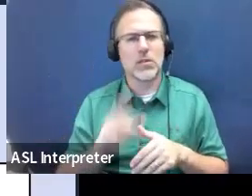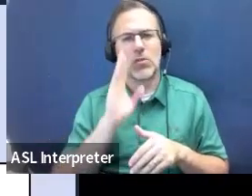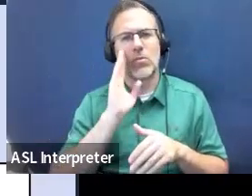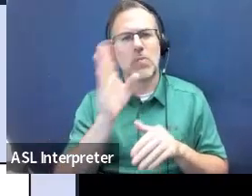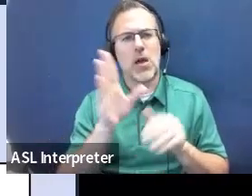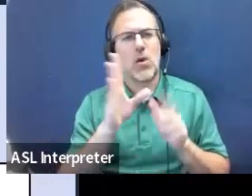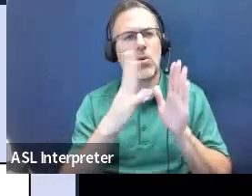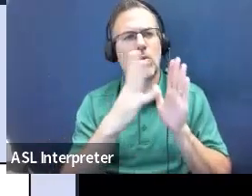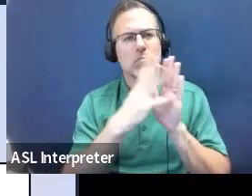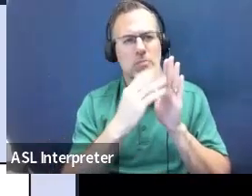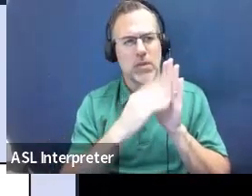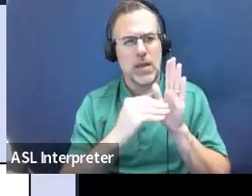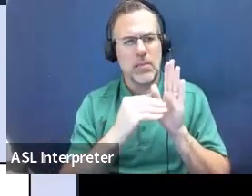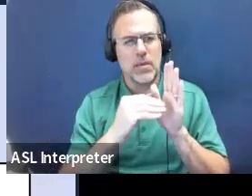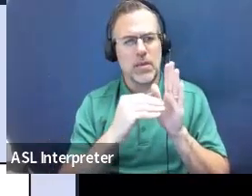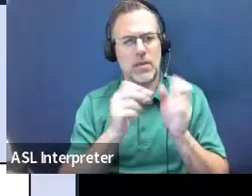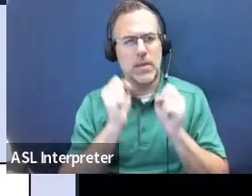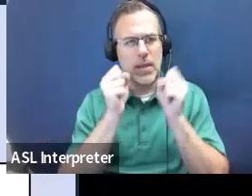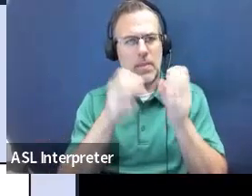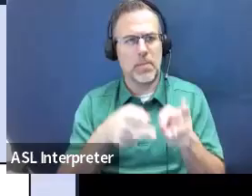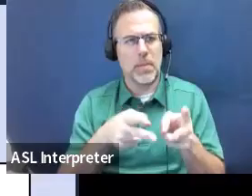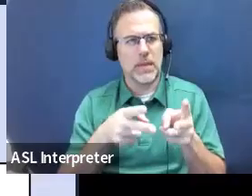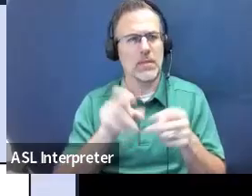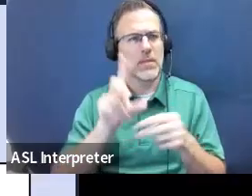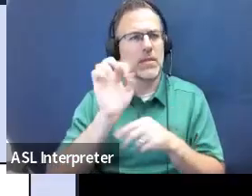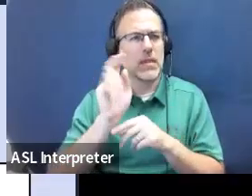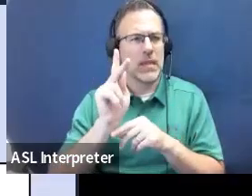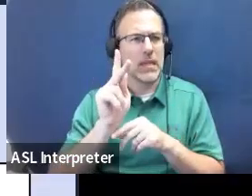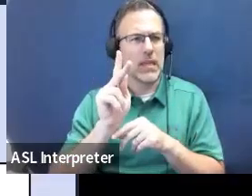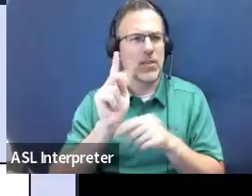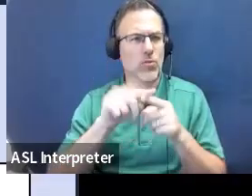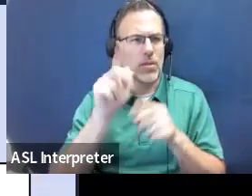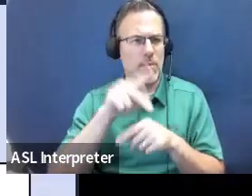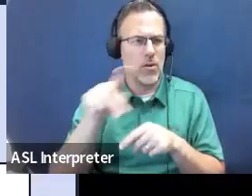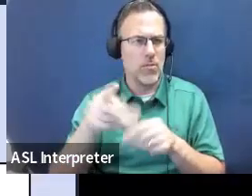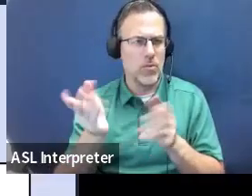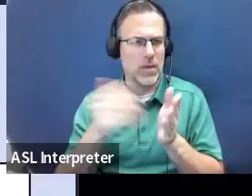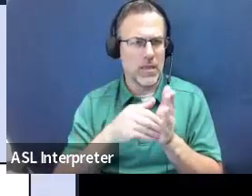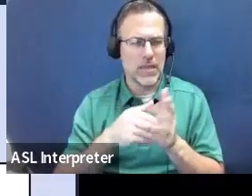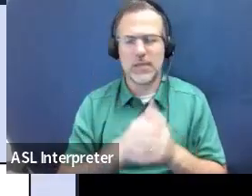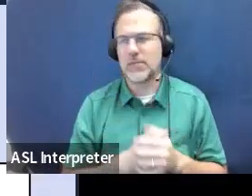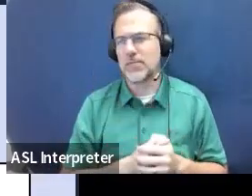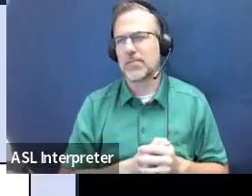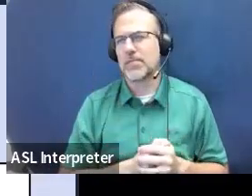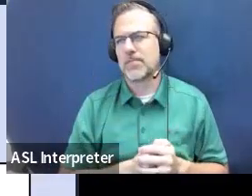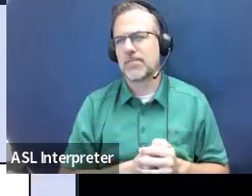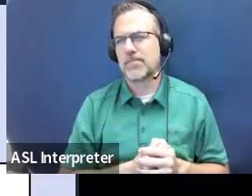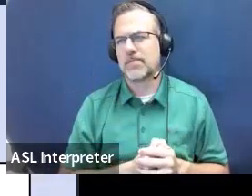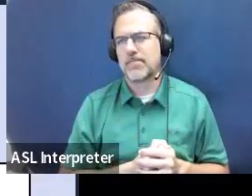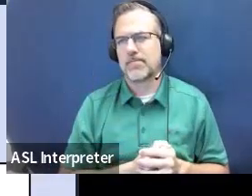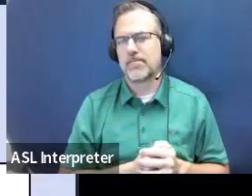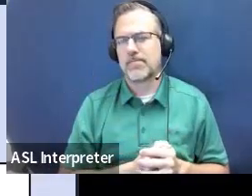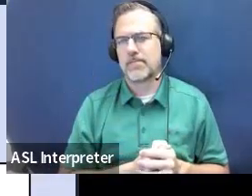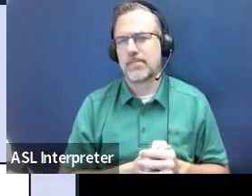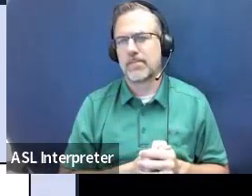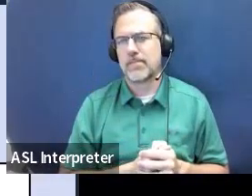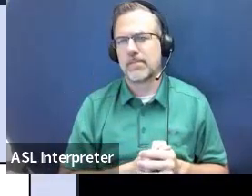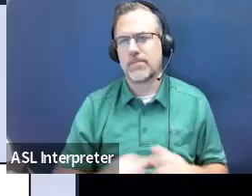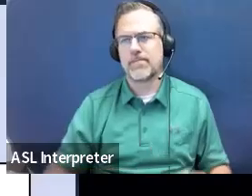the links to the PowerPoint again, because I think it only shows up for those people that are in here when I post them.